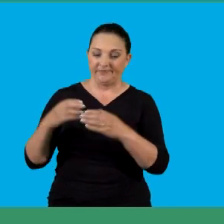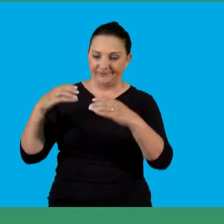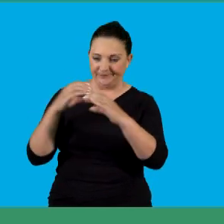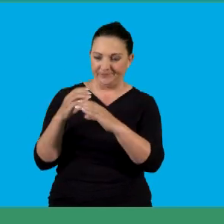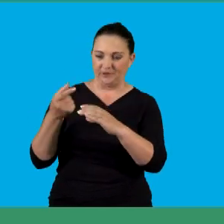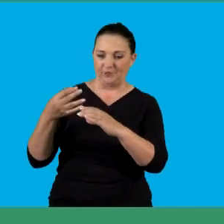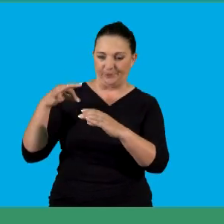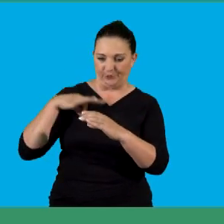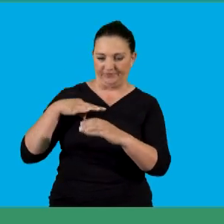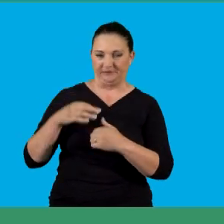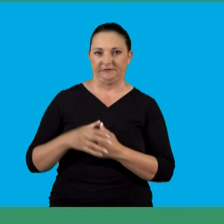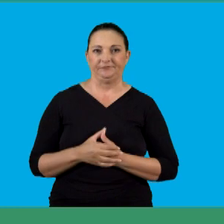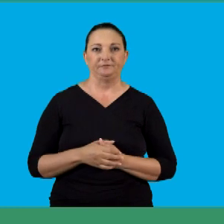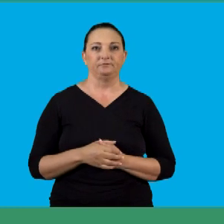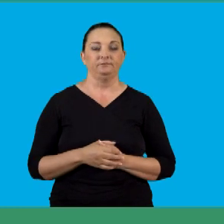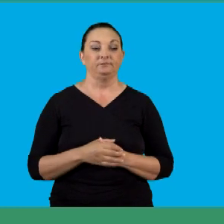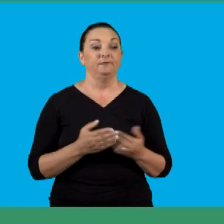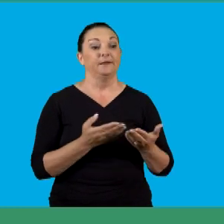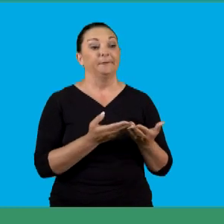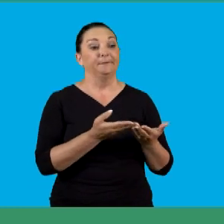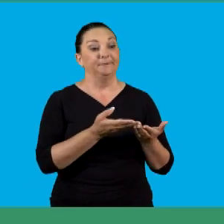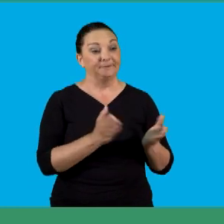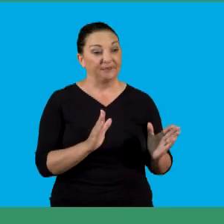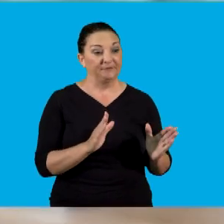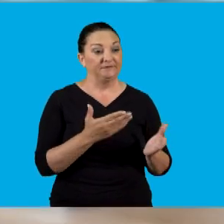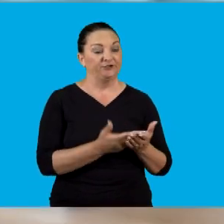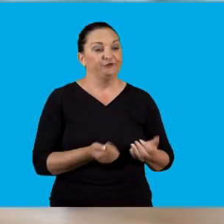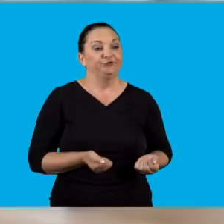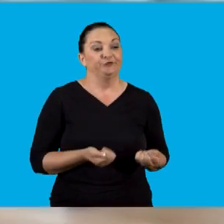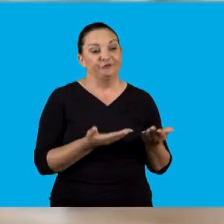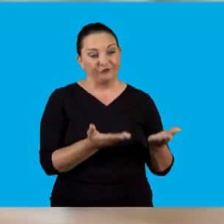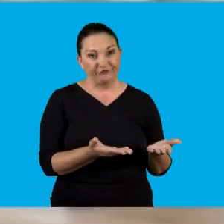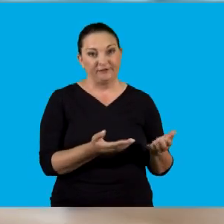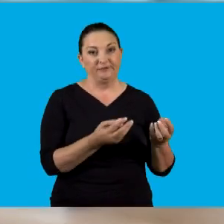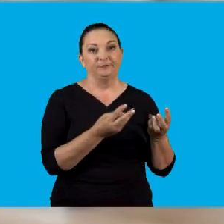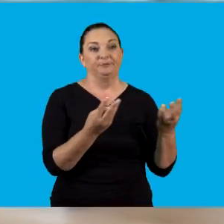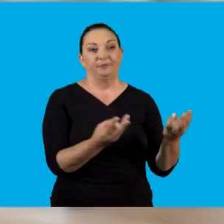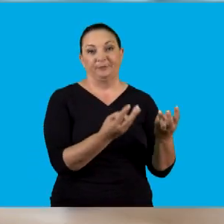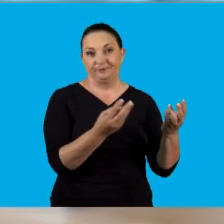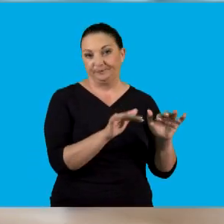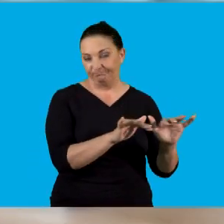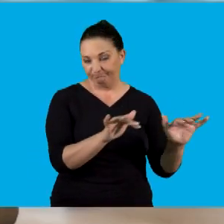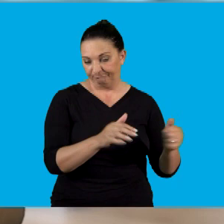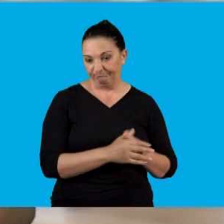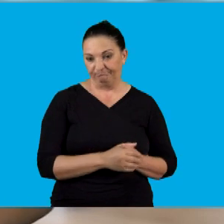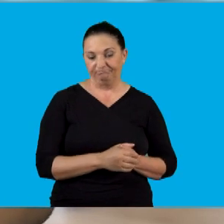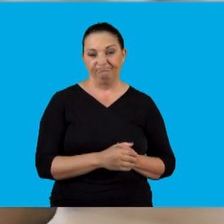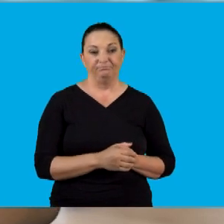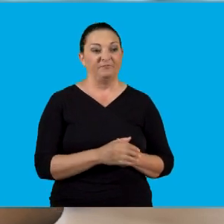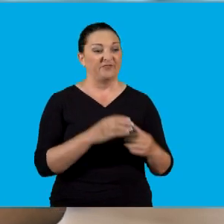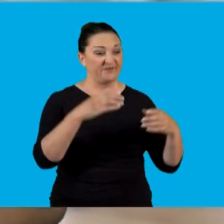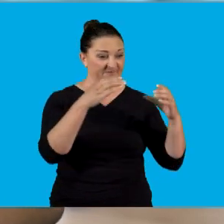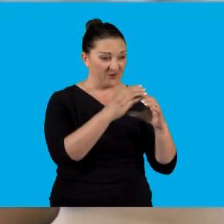specifically their main aim is to make a profit rather than a private sector. The private sector is there to make profit. That's their aim.